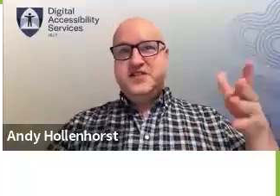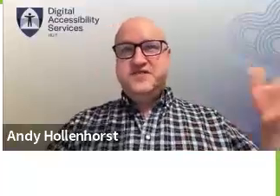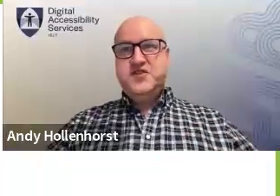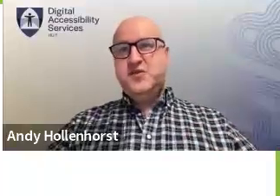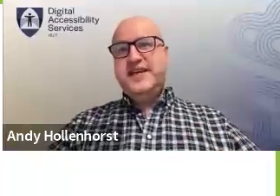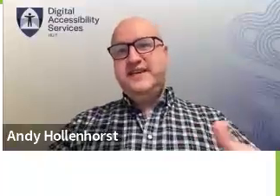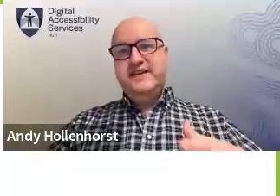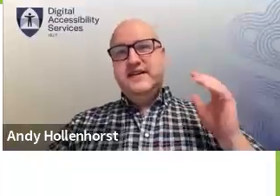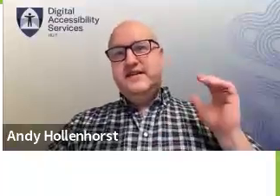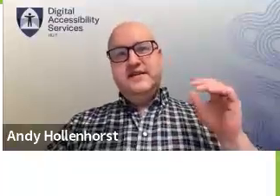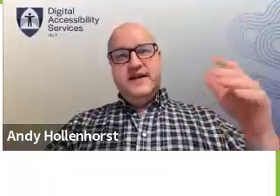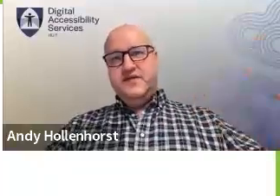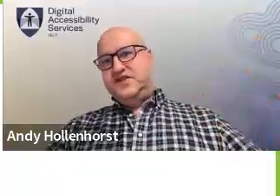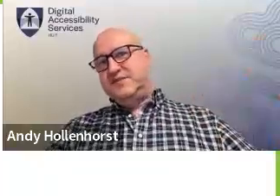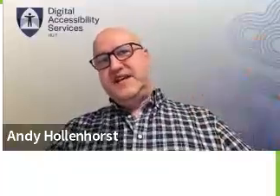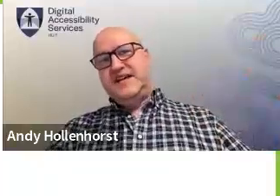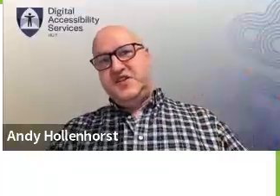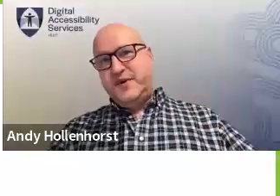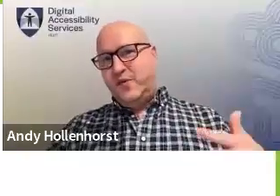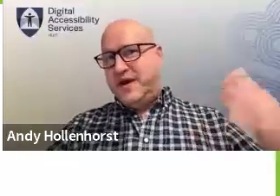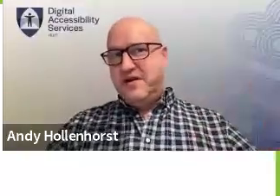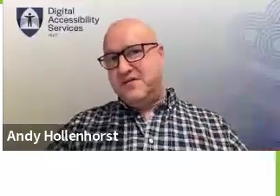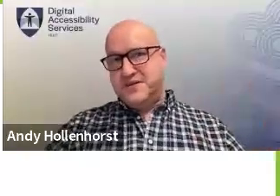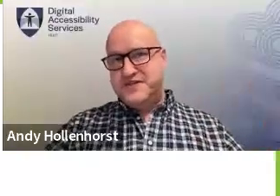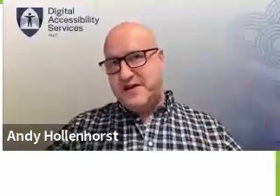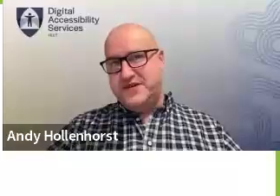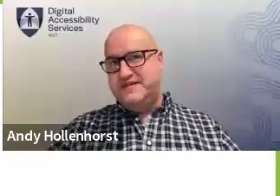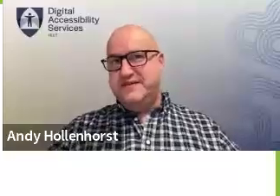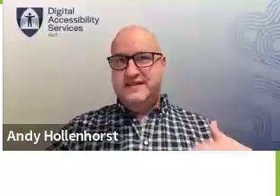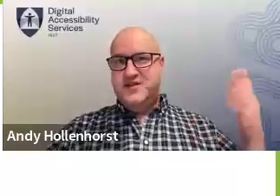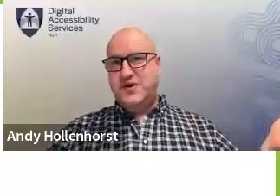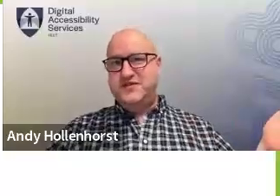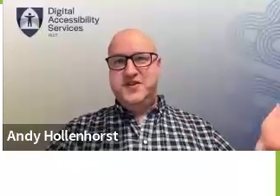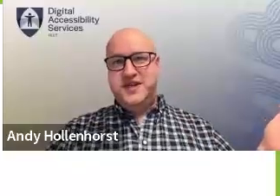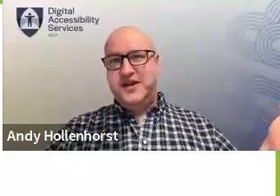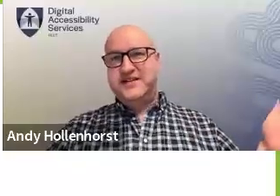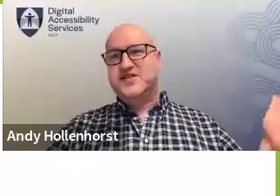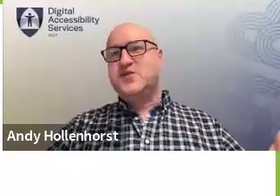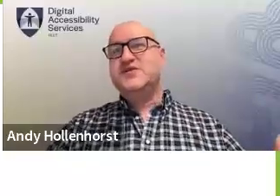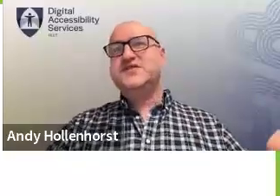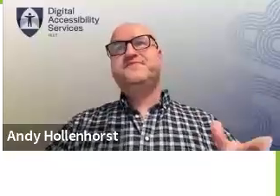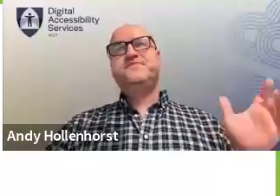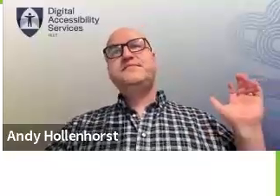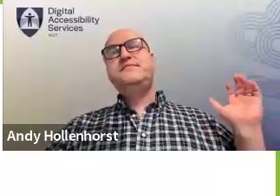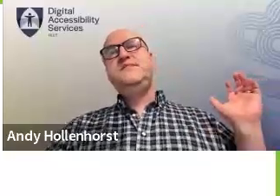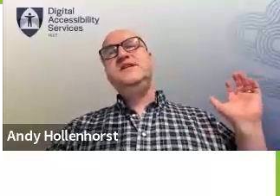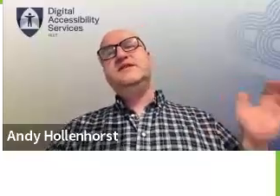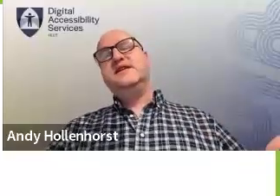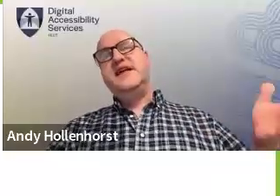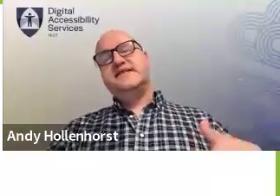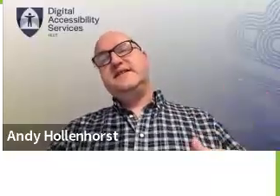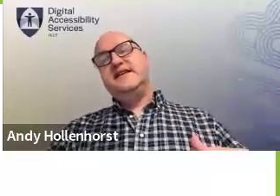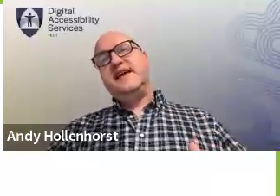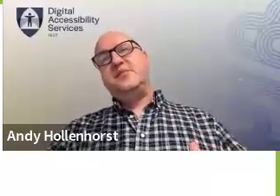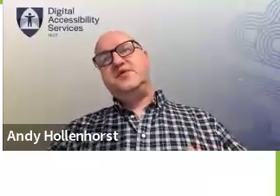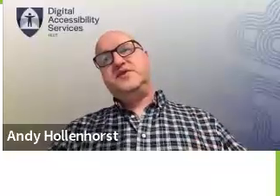your text just visually, and there's some text here about when Harvard was founded and the 12 degree granting schools.